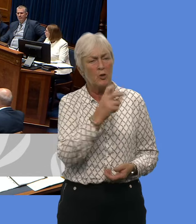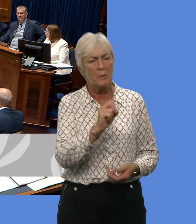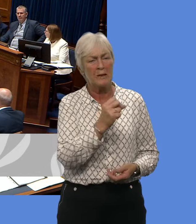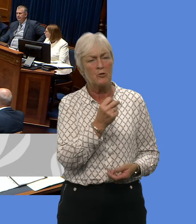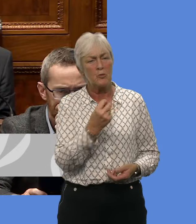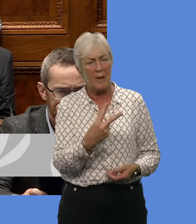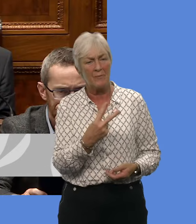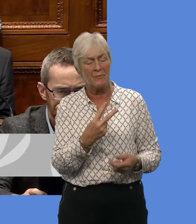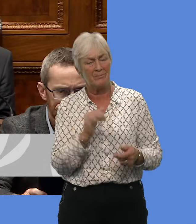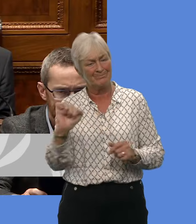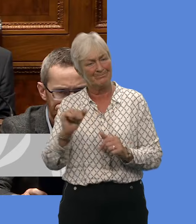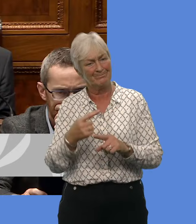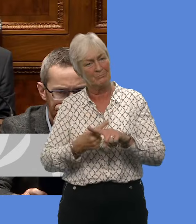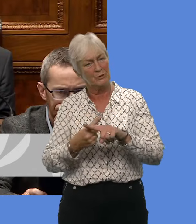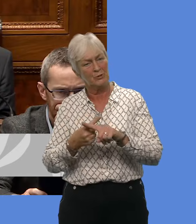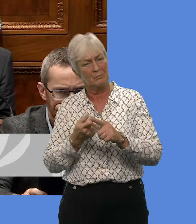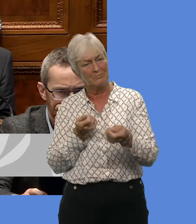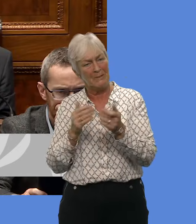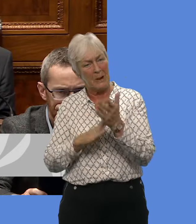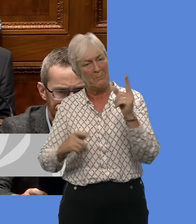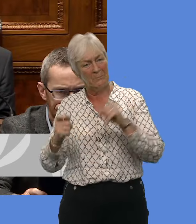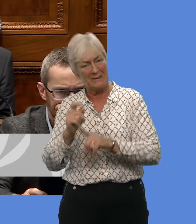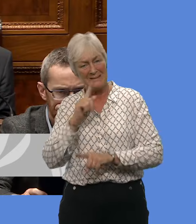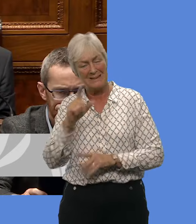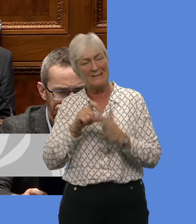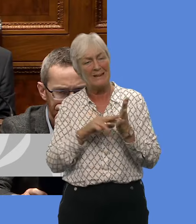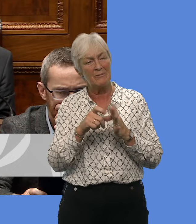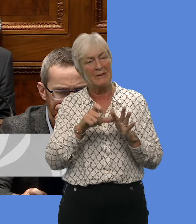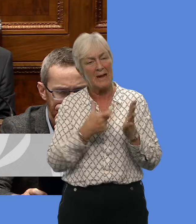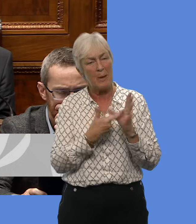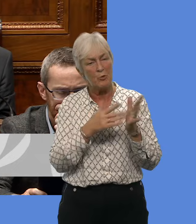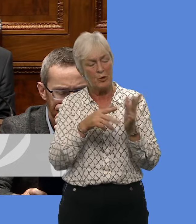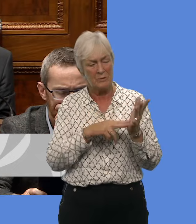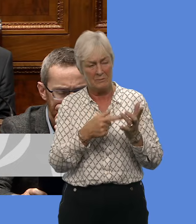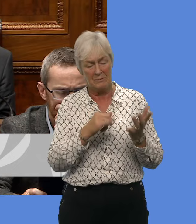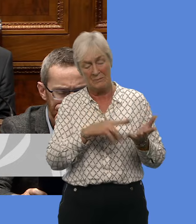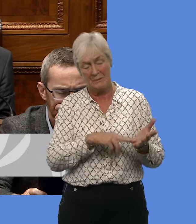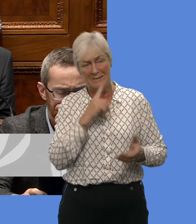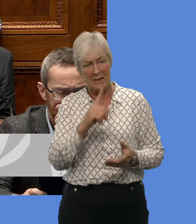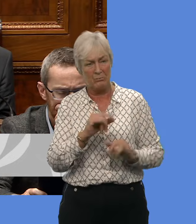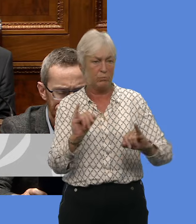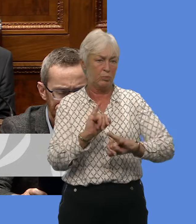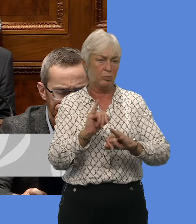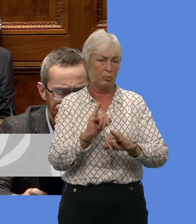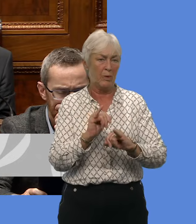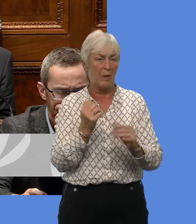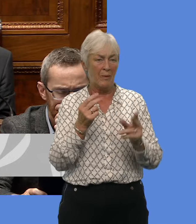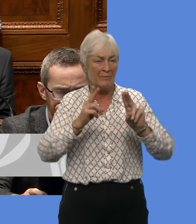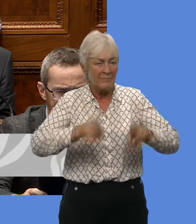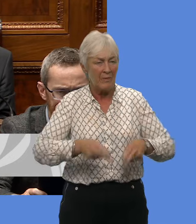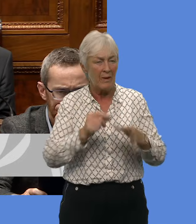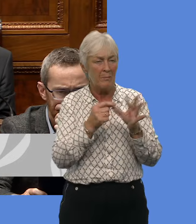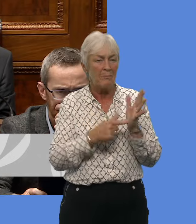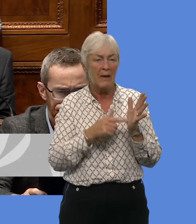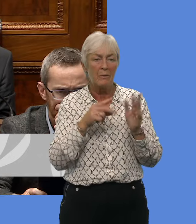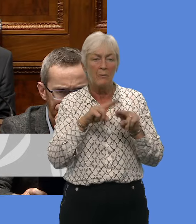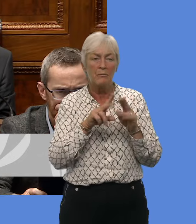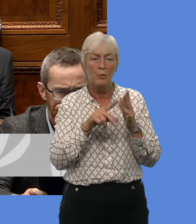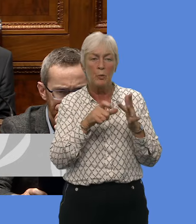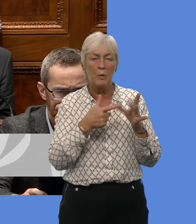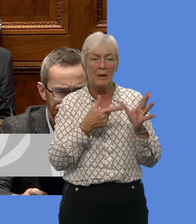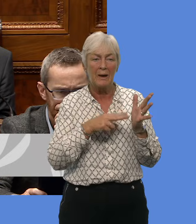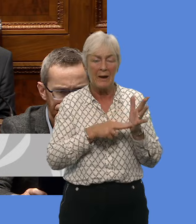former British Prime Minister David Cameron acknowledged shocking levels of collusion in the murder of Pat Finucane, and we know that this wasn't the only